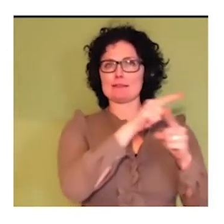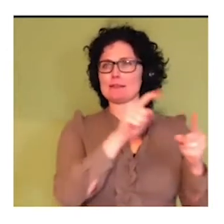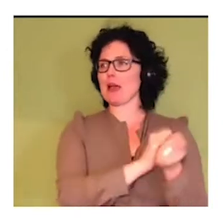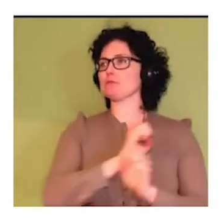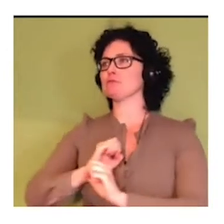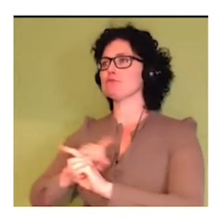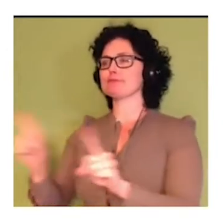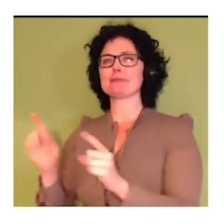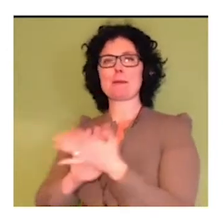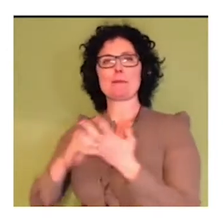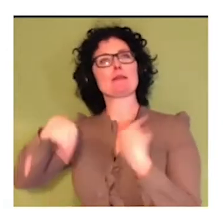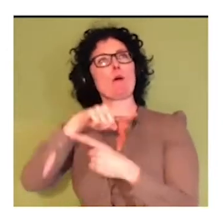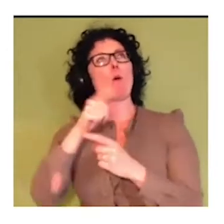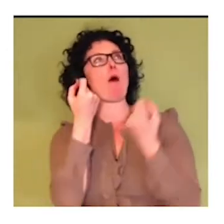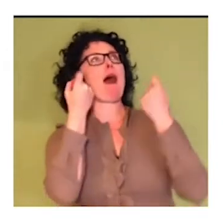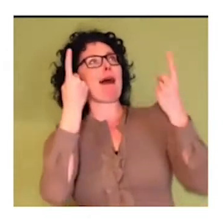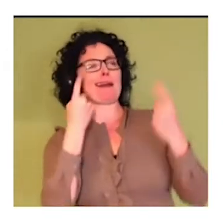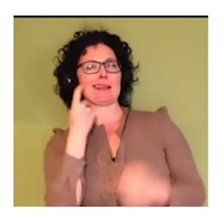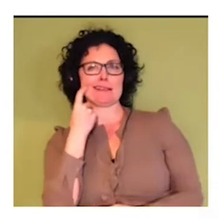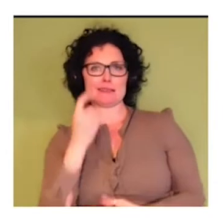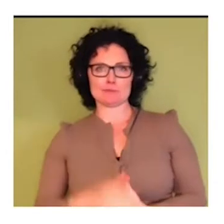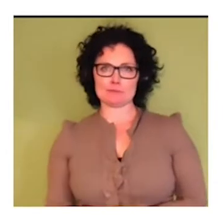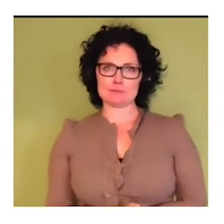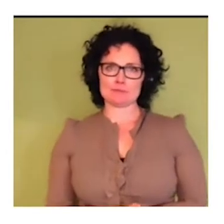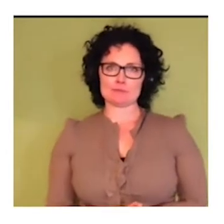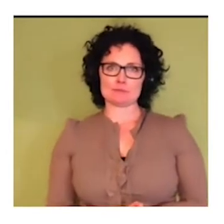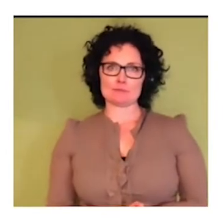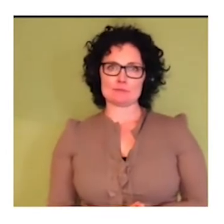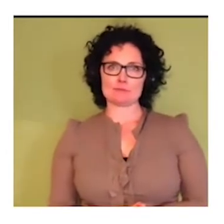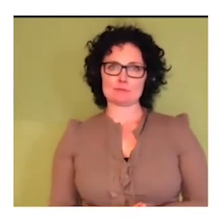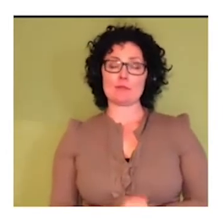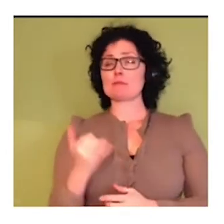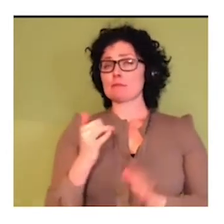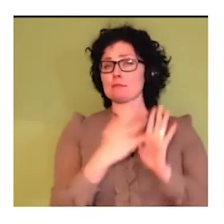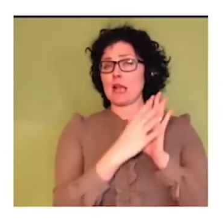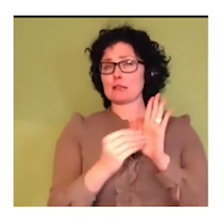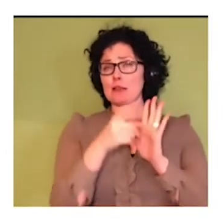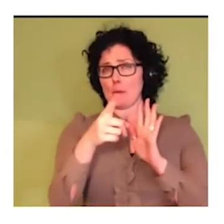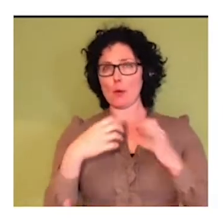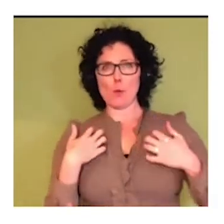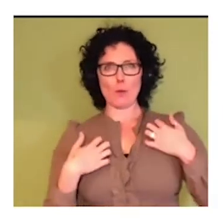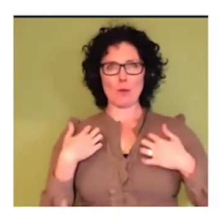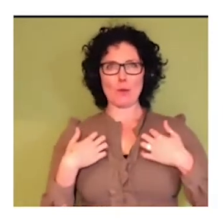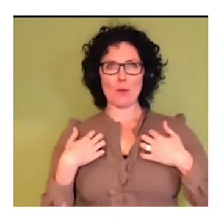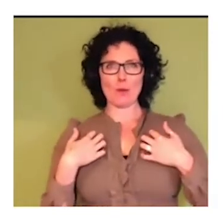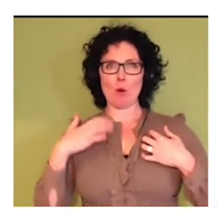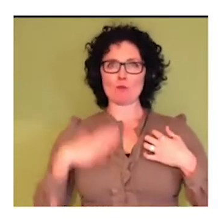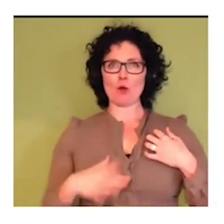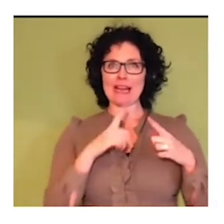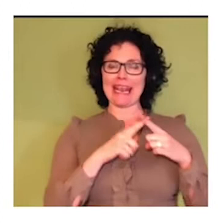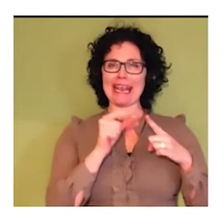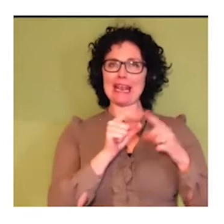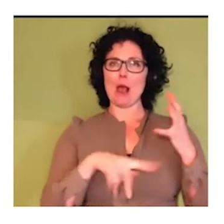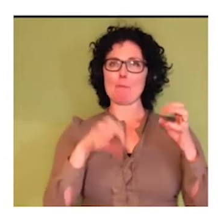guide for displaying accessibility metadata. So if, for example, you're interested in looking for an EPUB that is screen